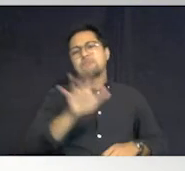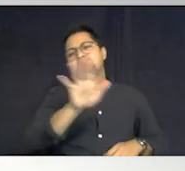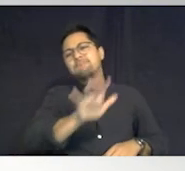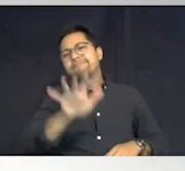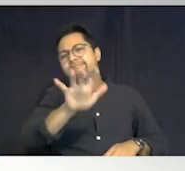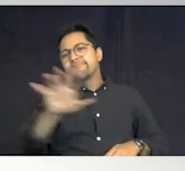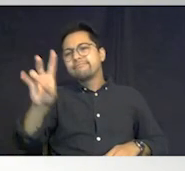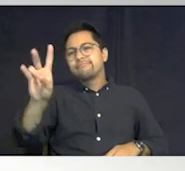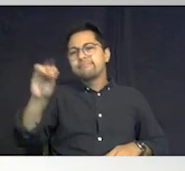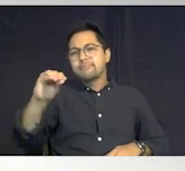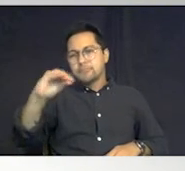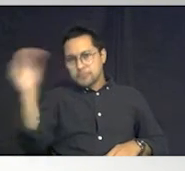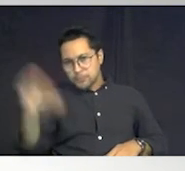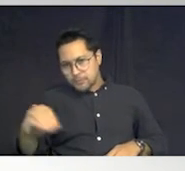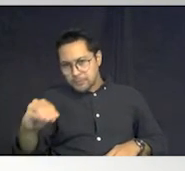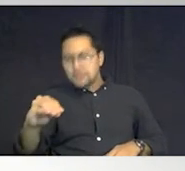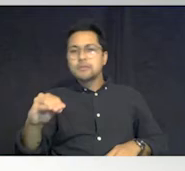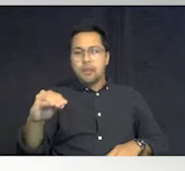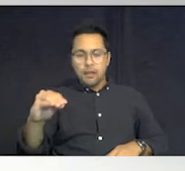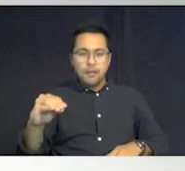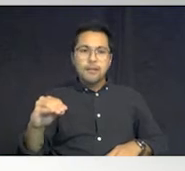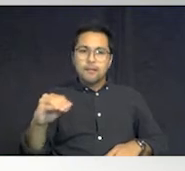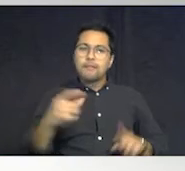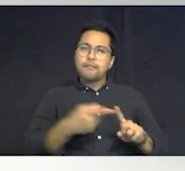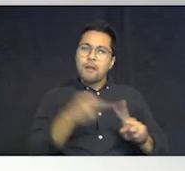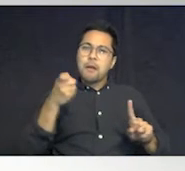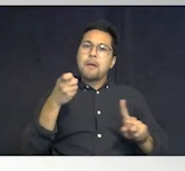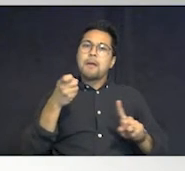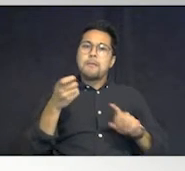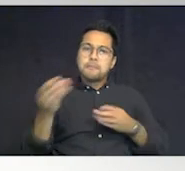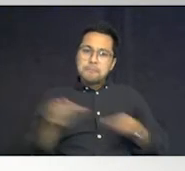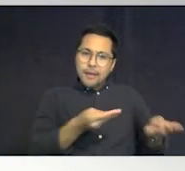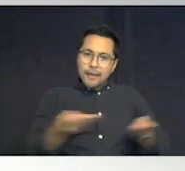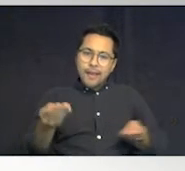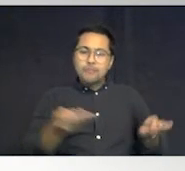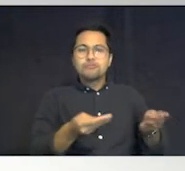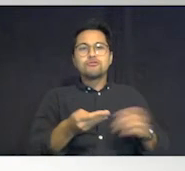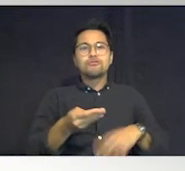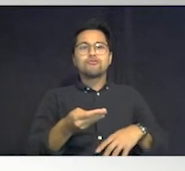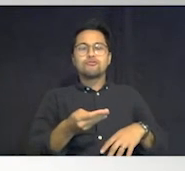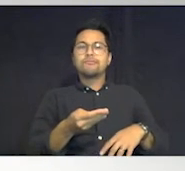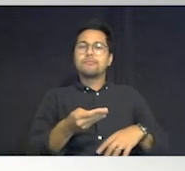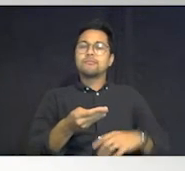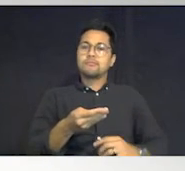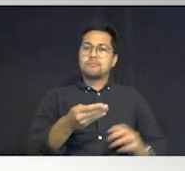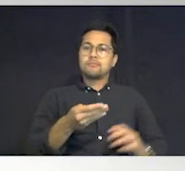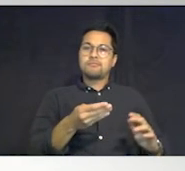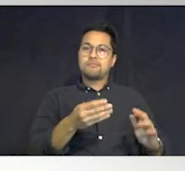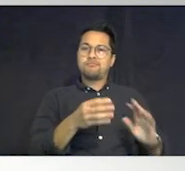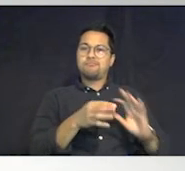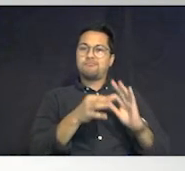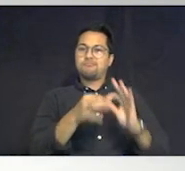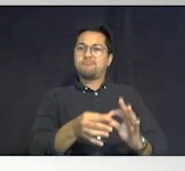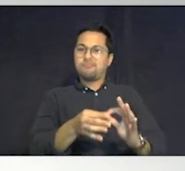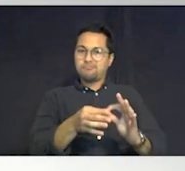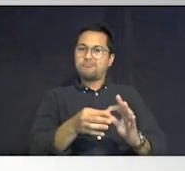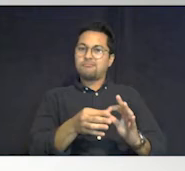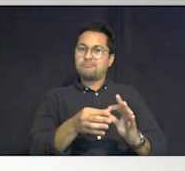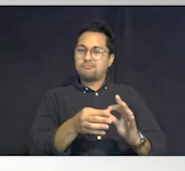70% of mediation sessions or attempts at mediation led to a full agreement.